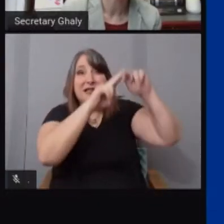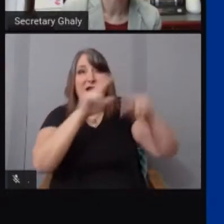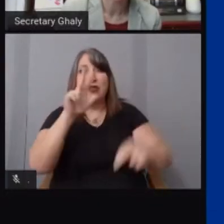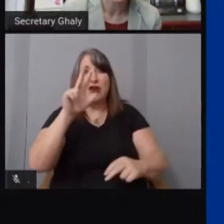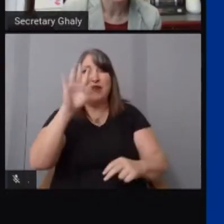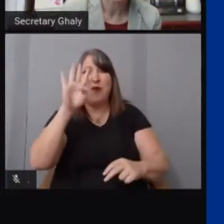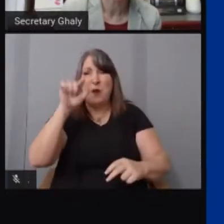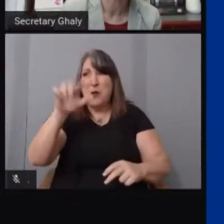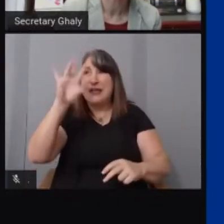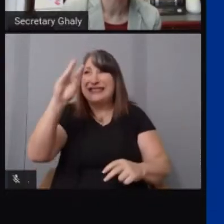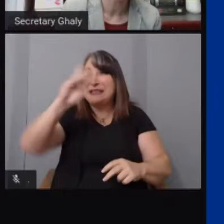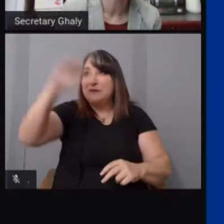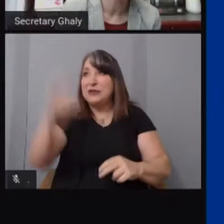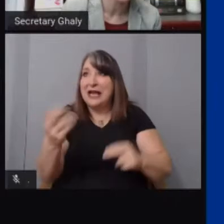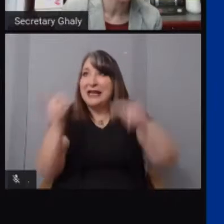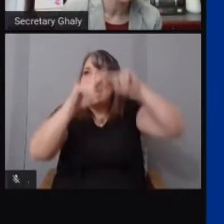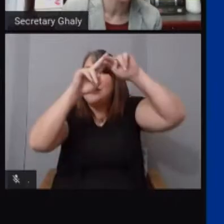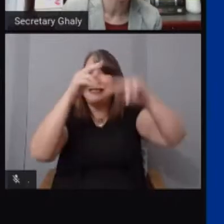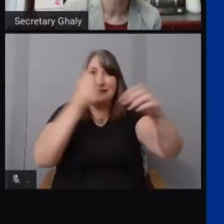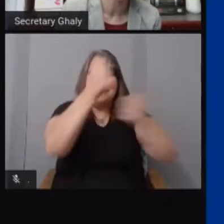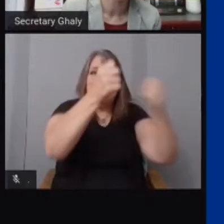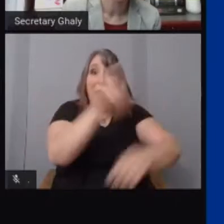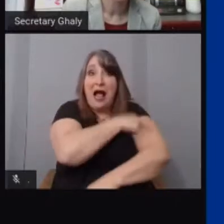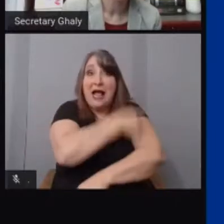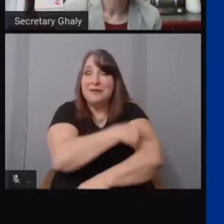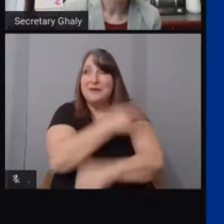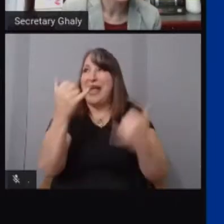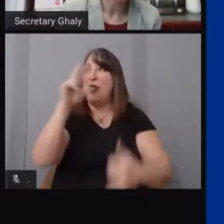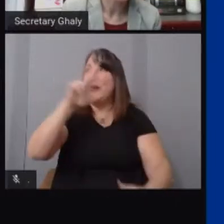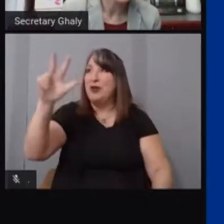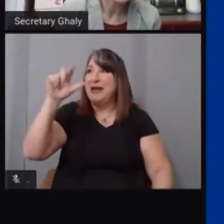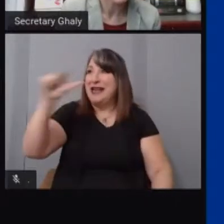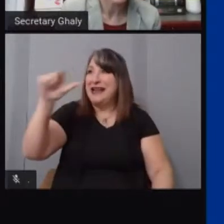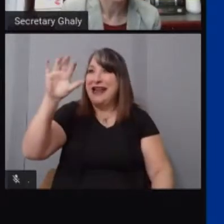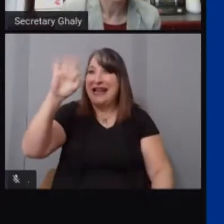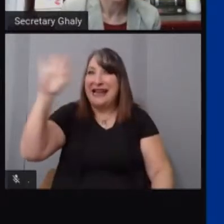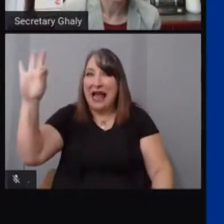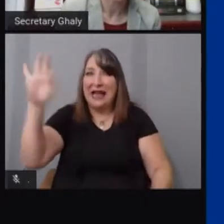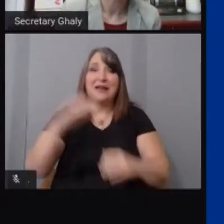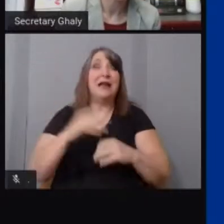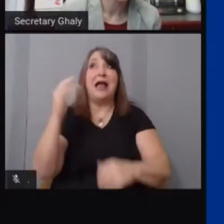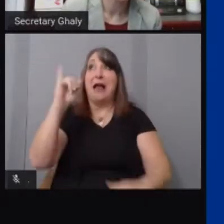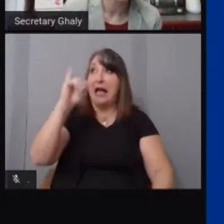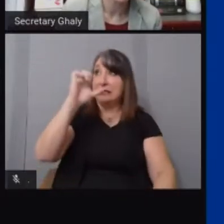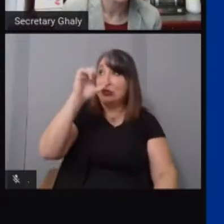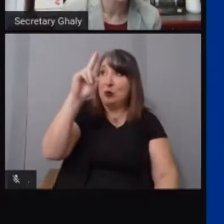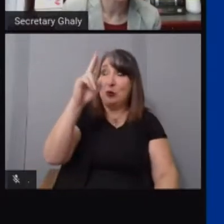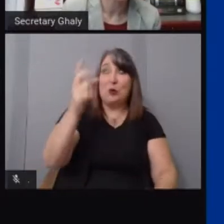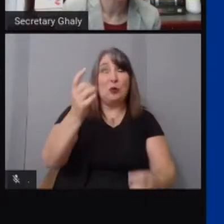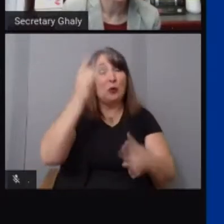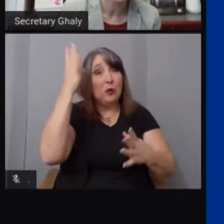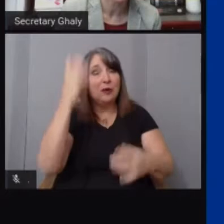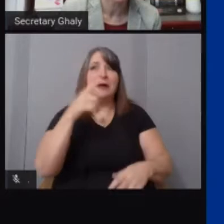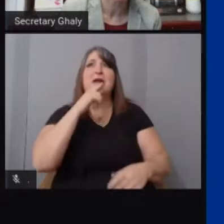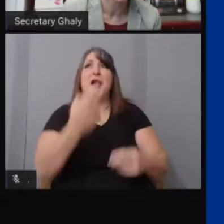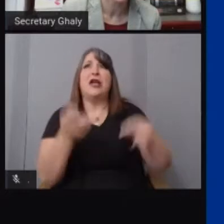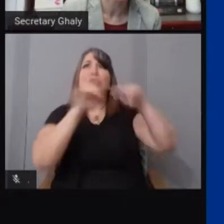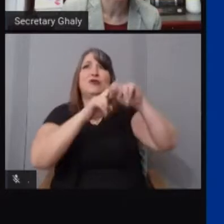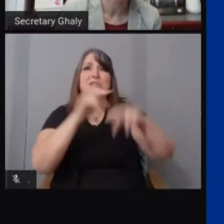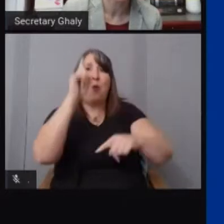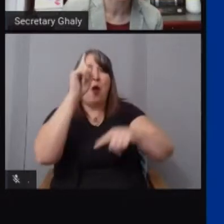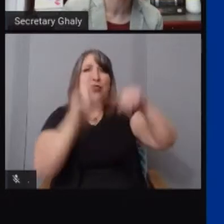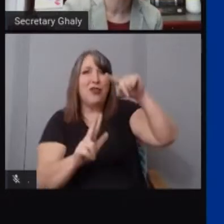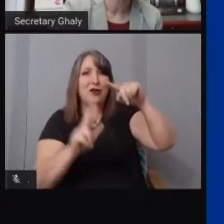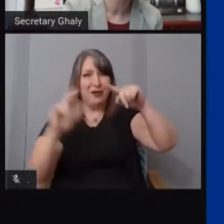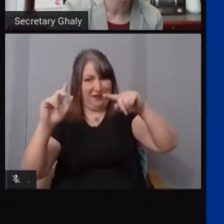34.6% over the last 2 weeks. It's currently at 3,399. And our ICU hospitalizations have also increased over a third over